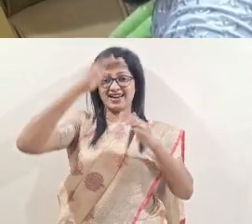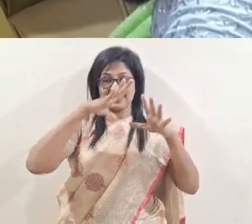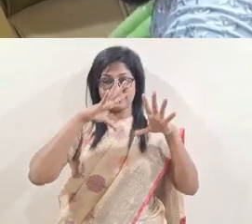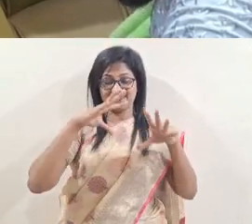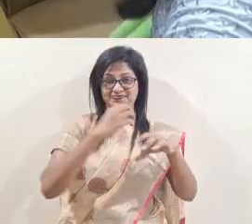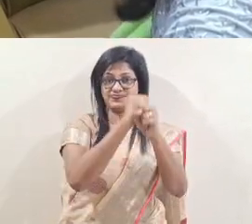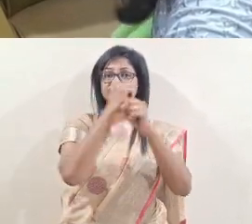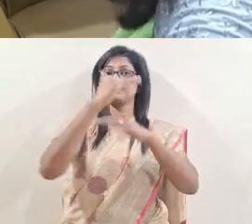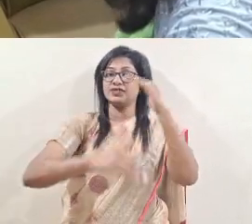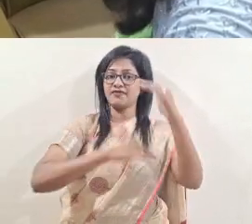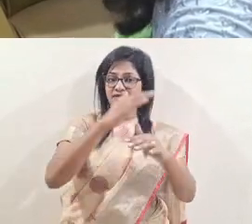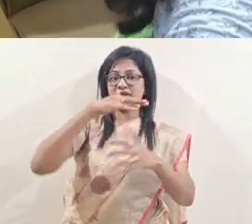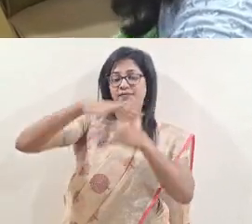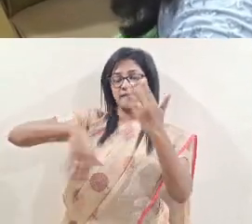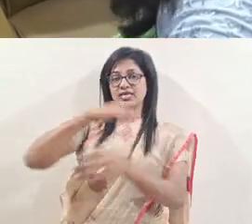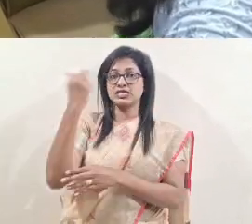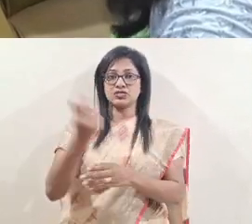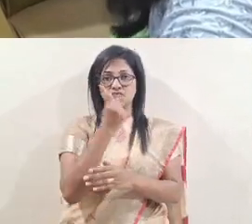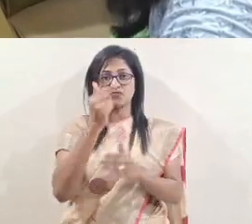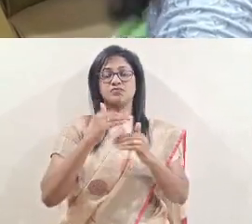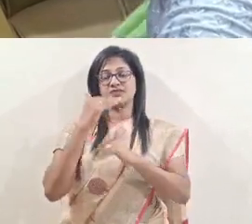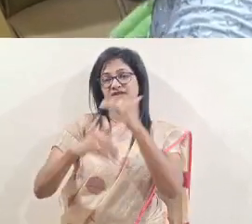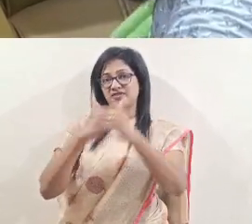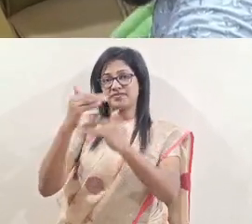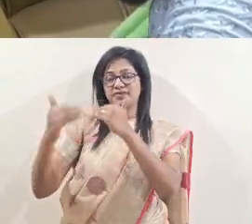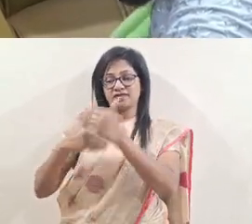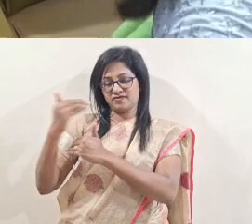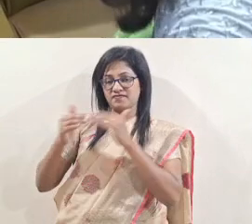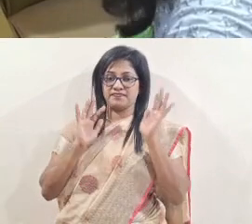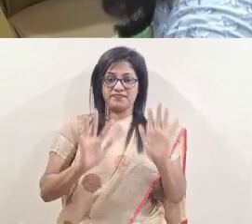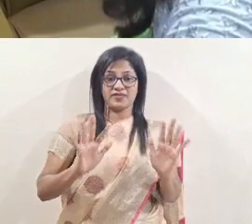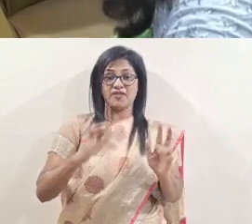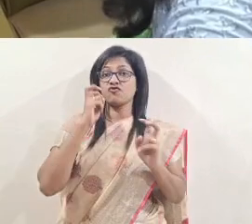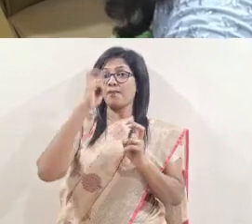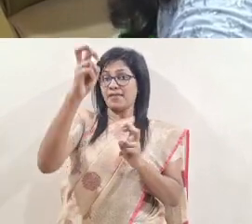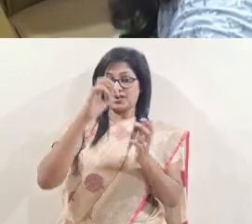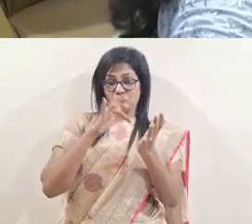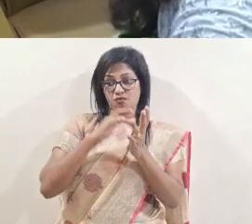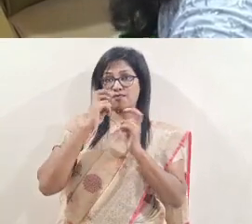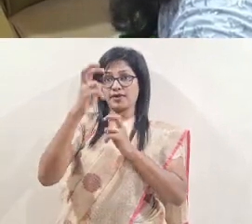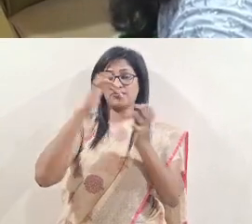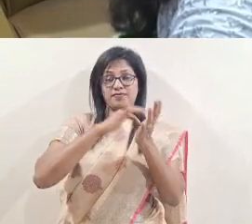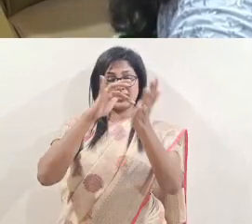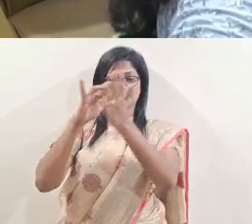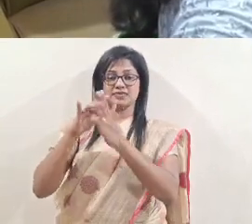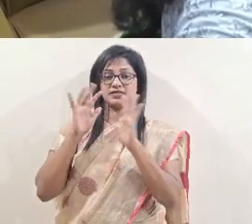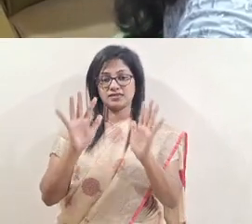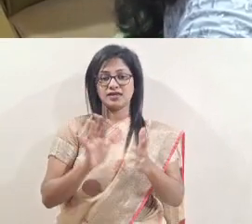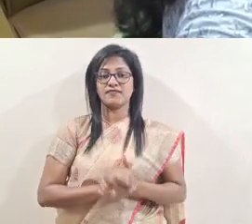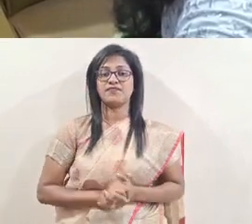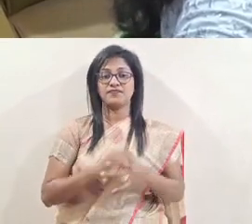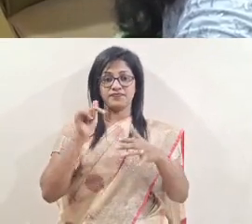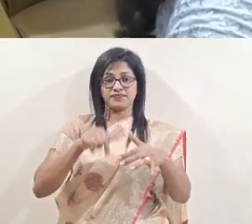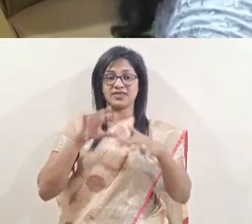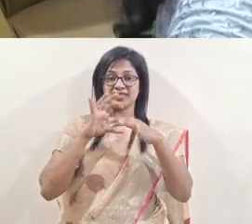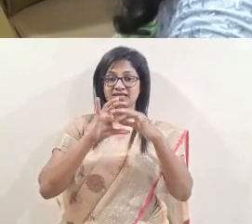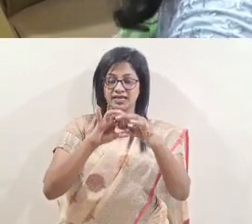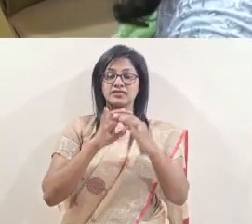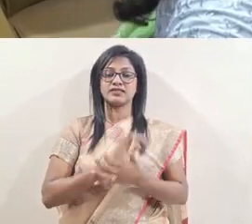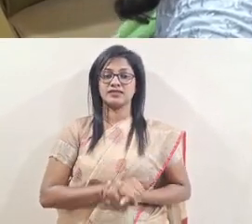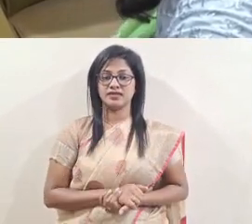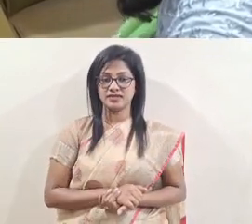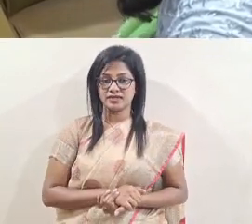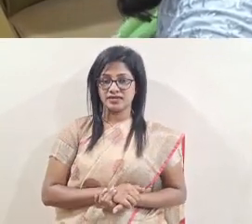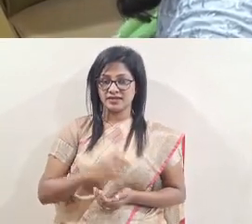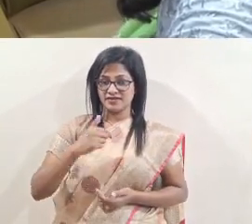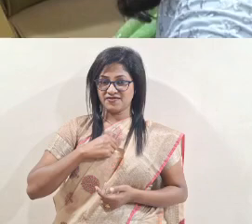development, more or less, in the core areas where the metro rail runs. So in this regard, what we found out